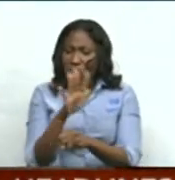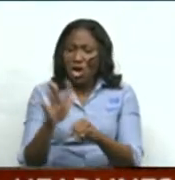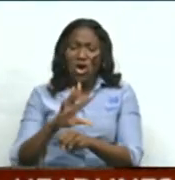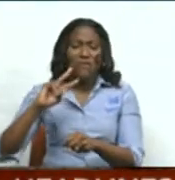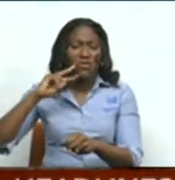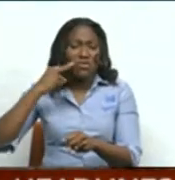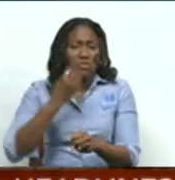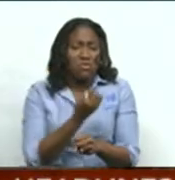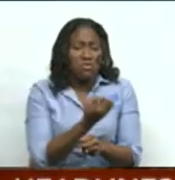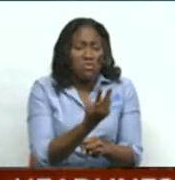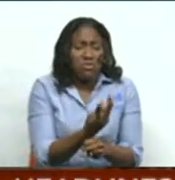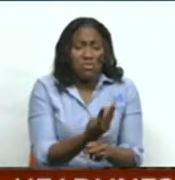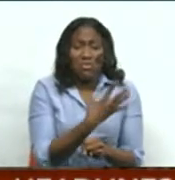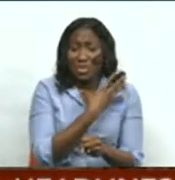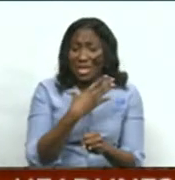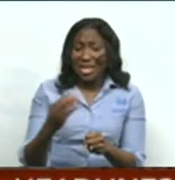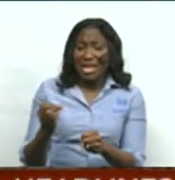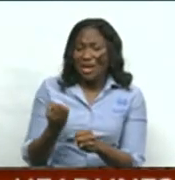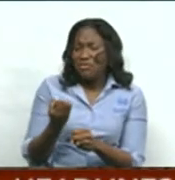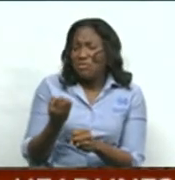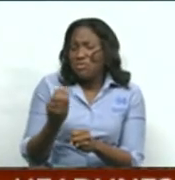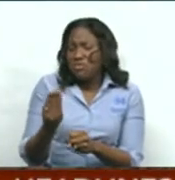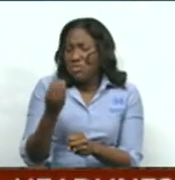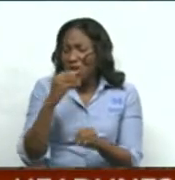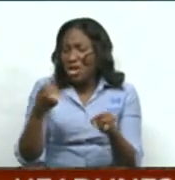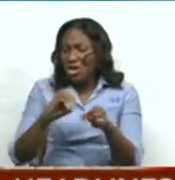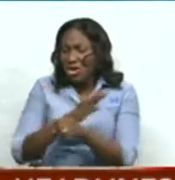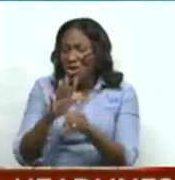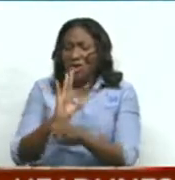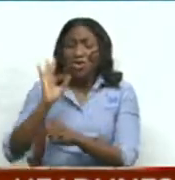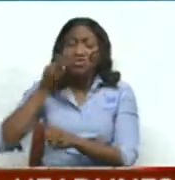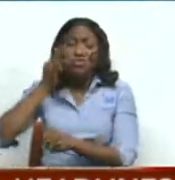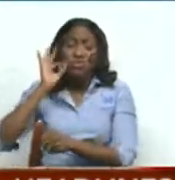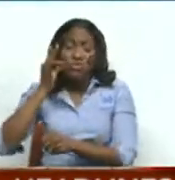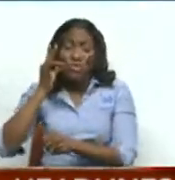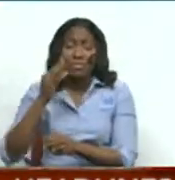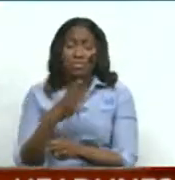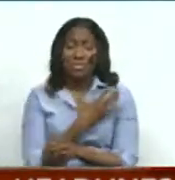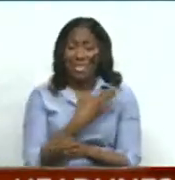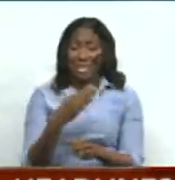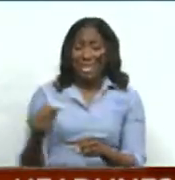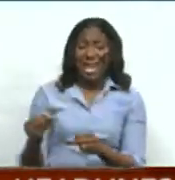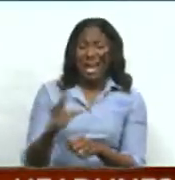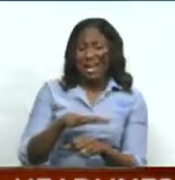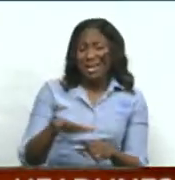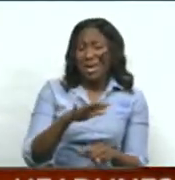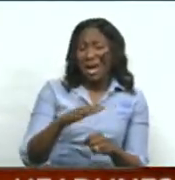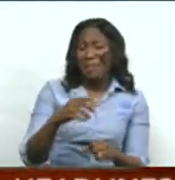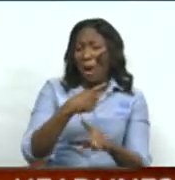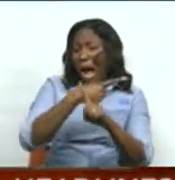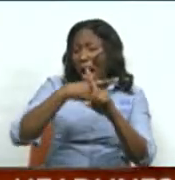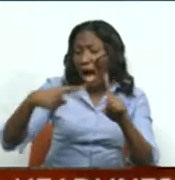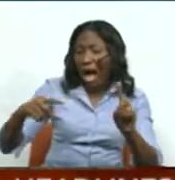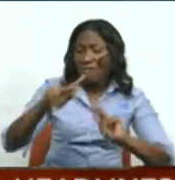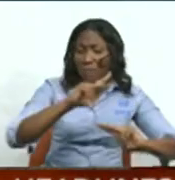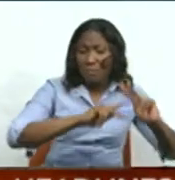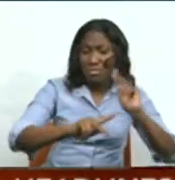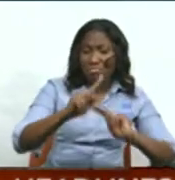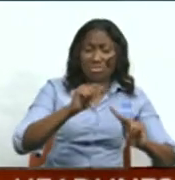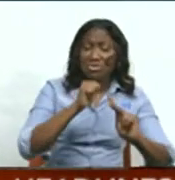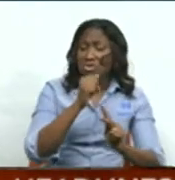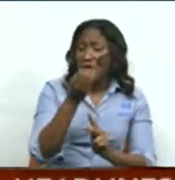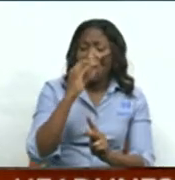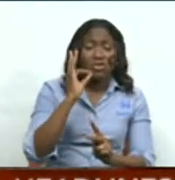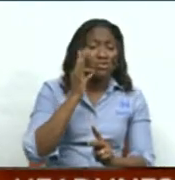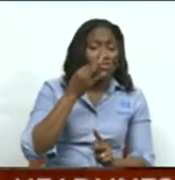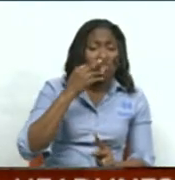a mere 13% for fruit. It says furthermore, about half of the participants failed to include a fruit or